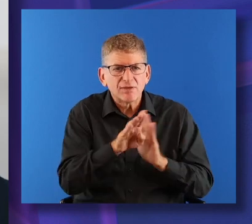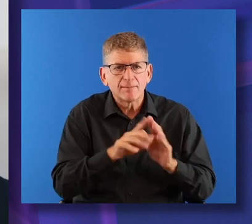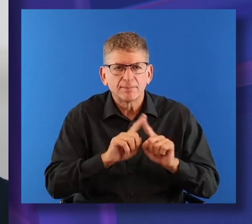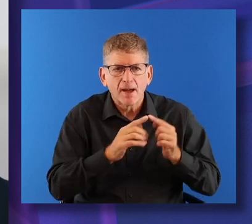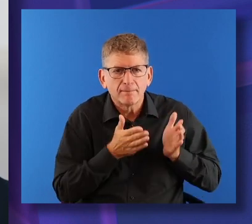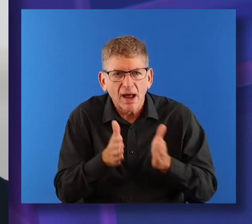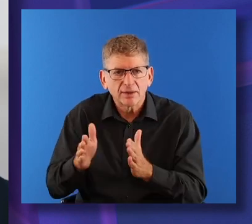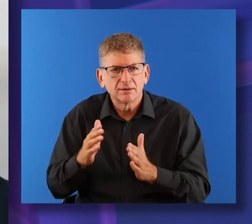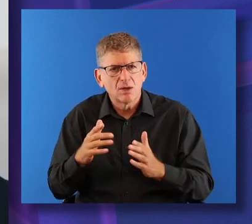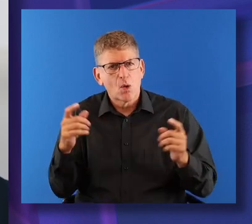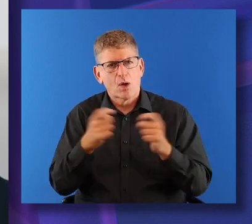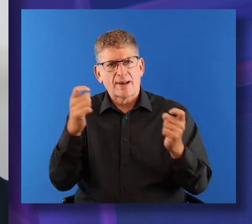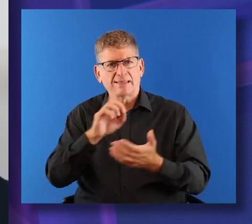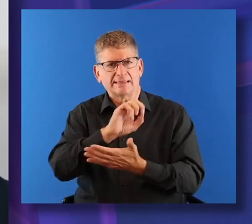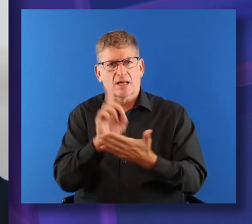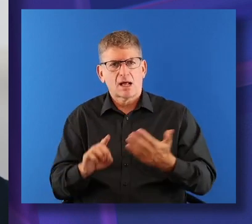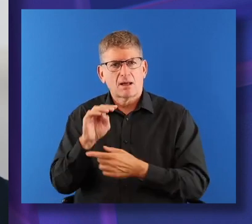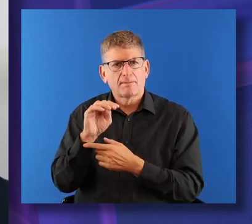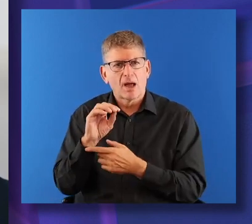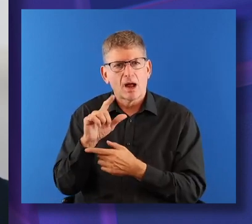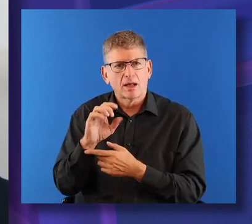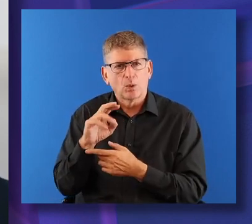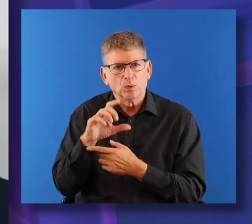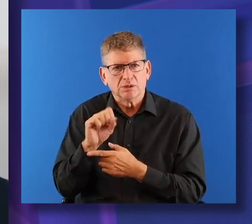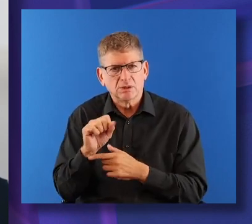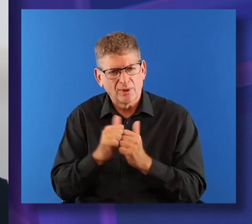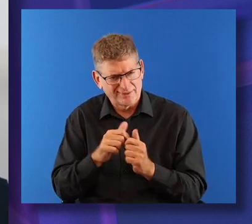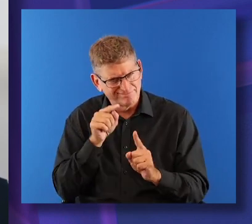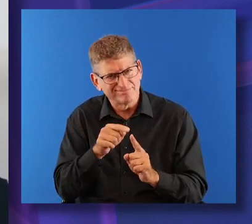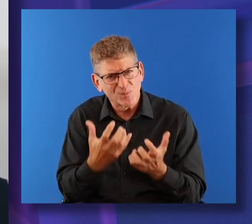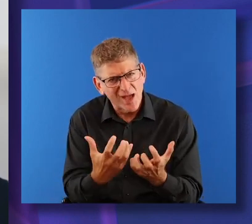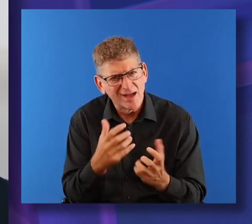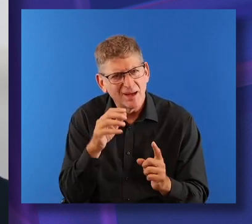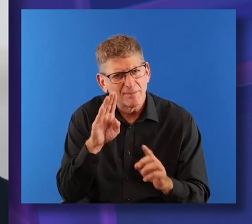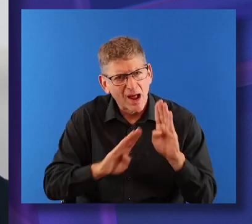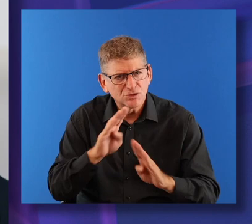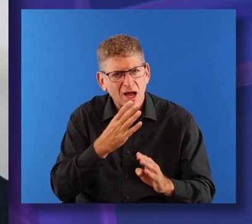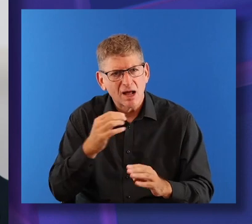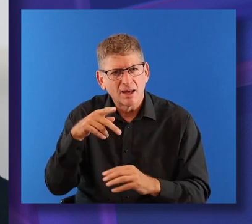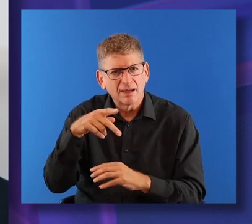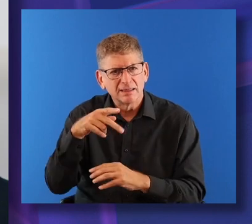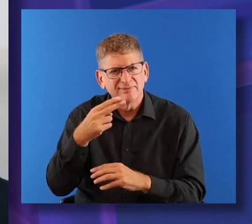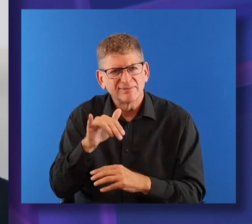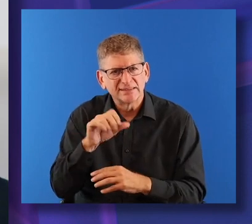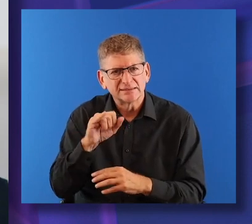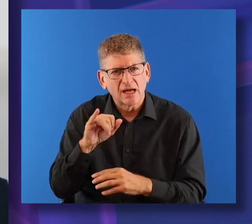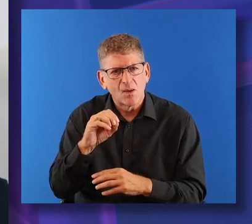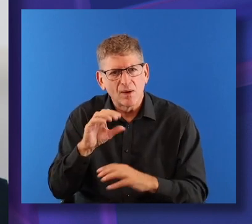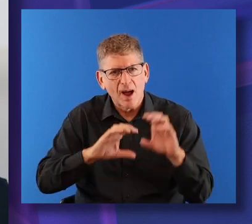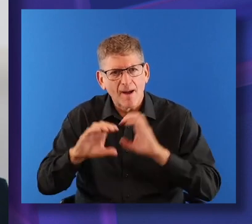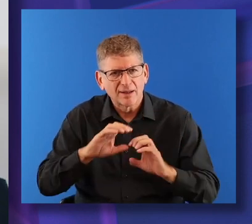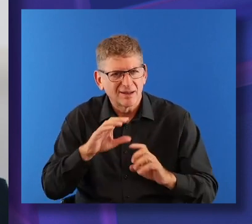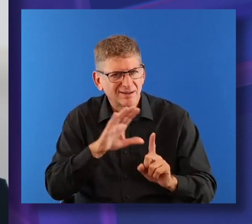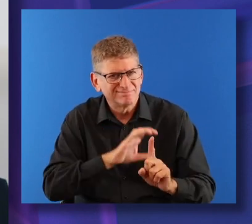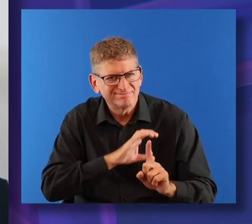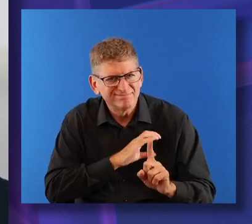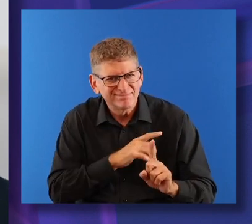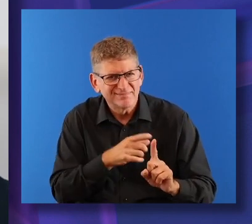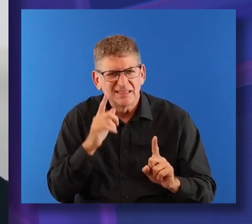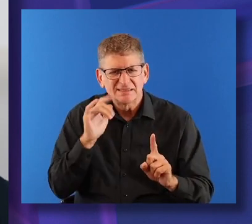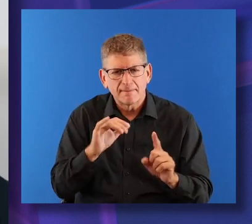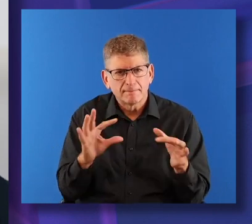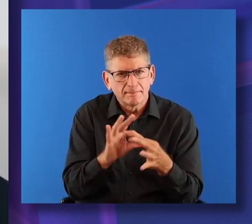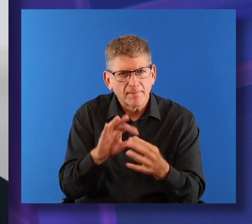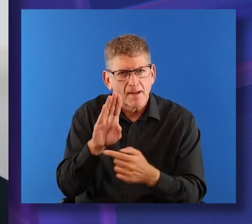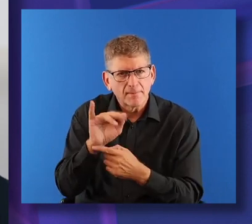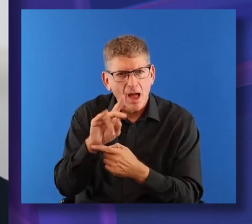molecules with the desired biological and physicochemical profiles, such as binding to the biological target related to the relevant